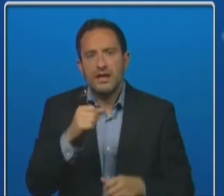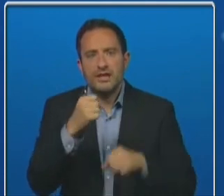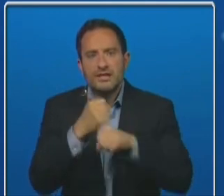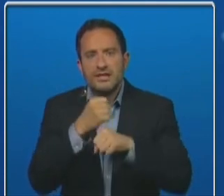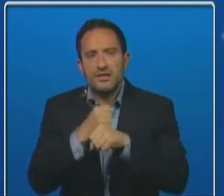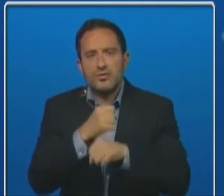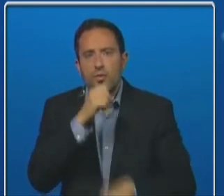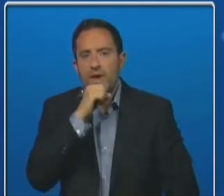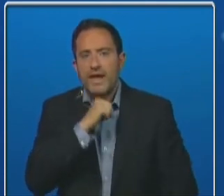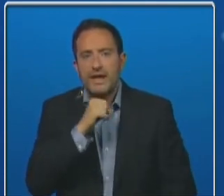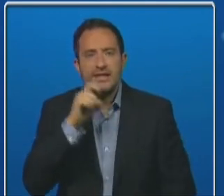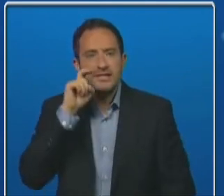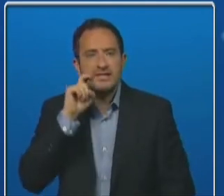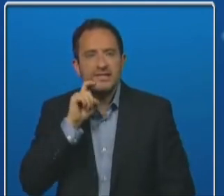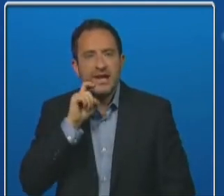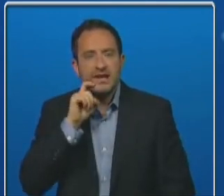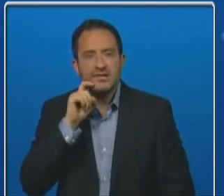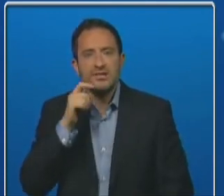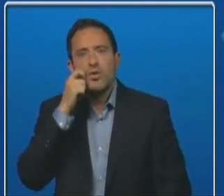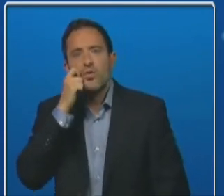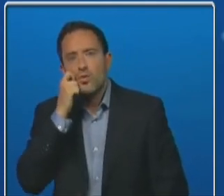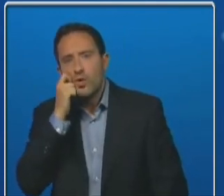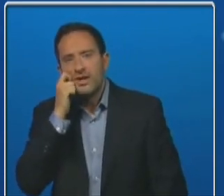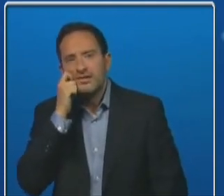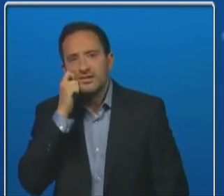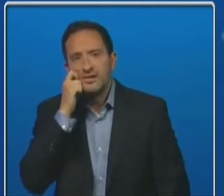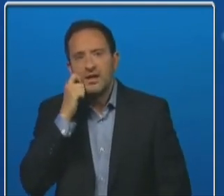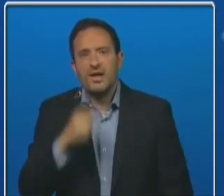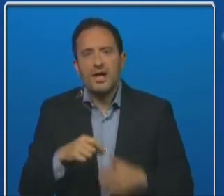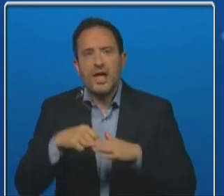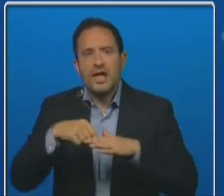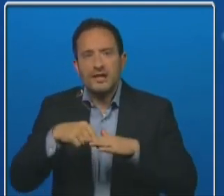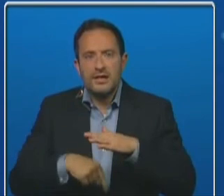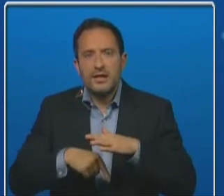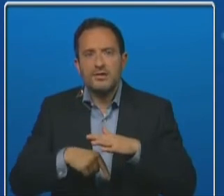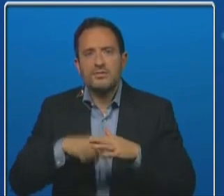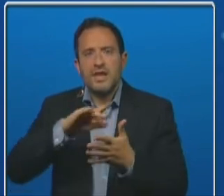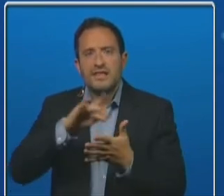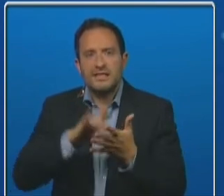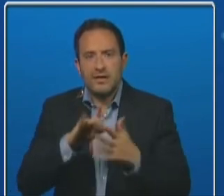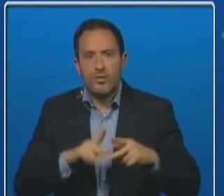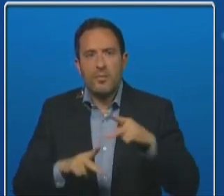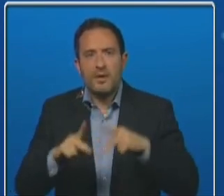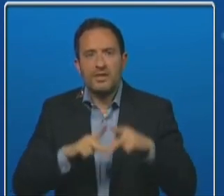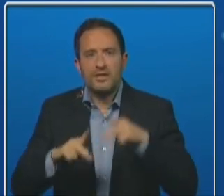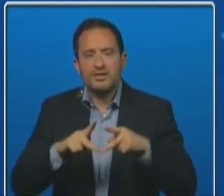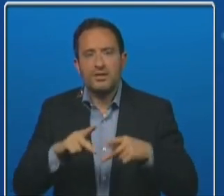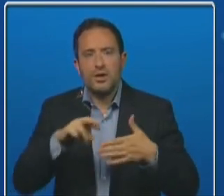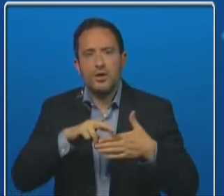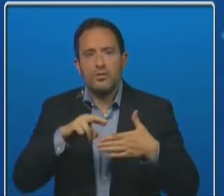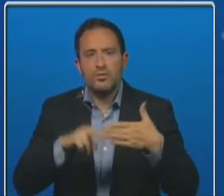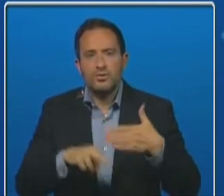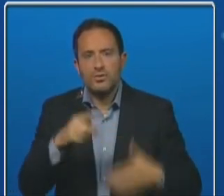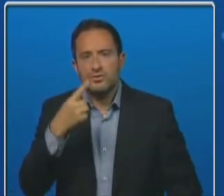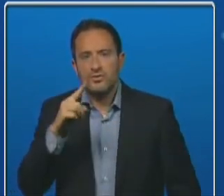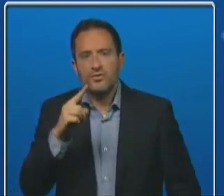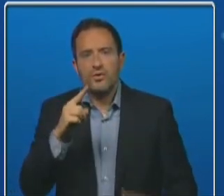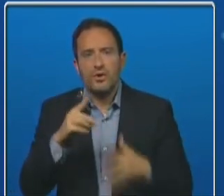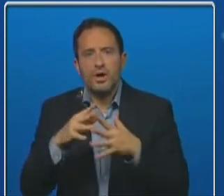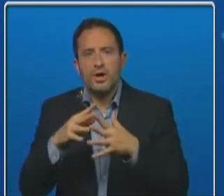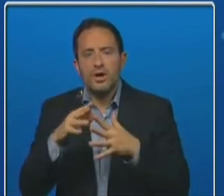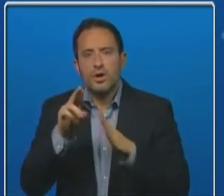age, sex, race, and ethnicity, and details about the center of population. The results for the U.S. island areas